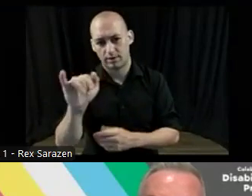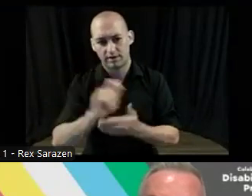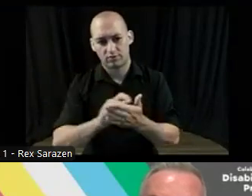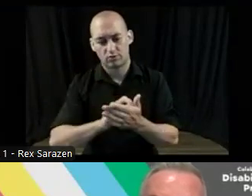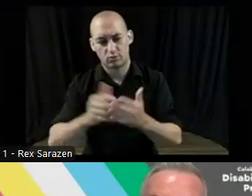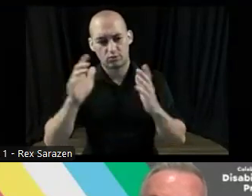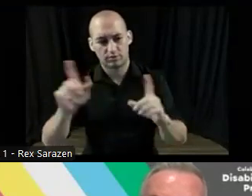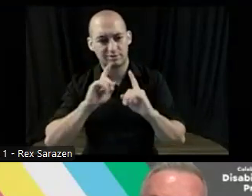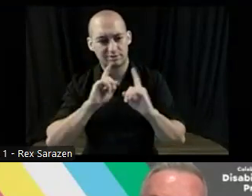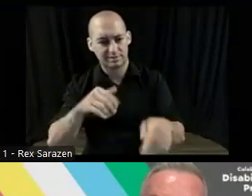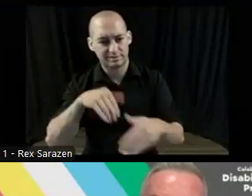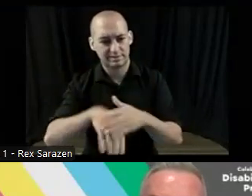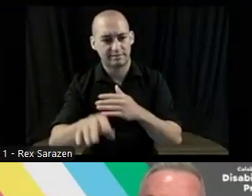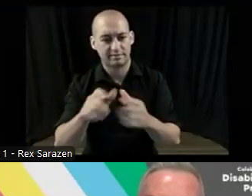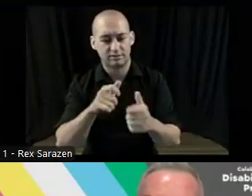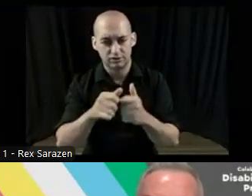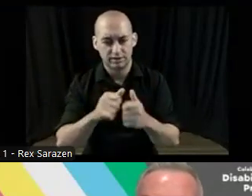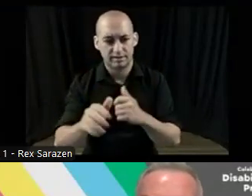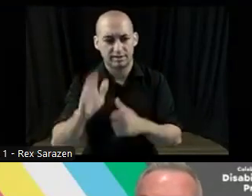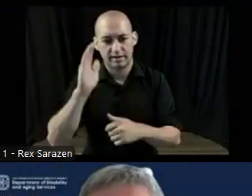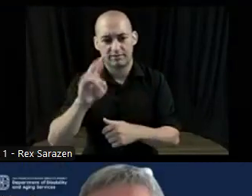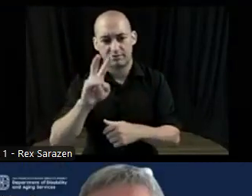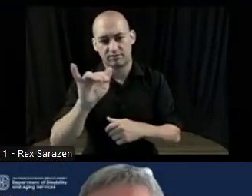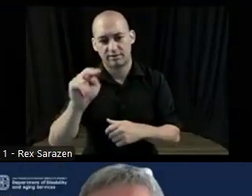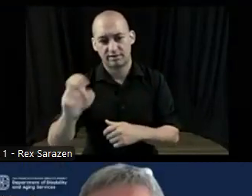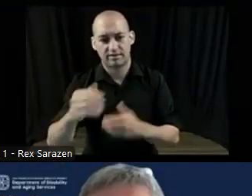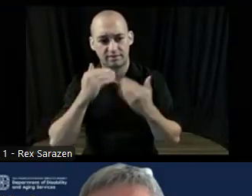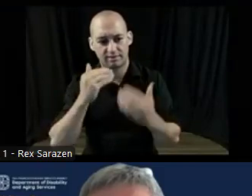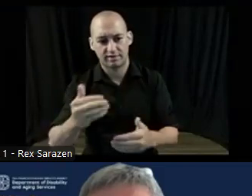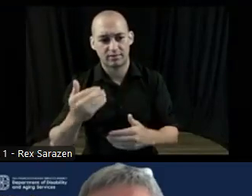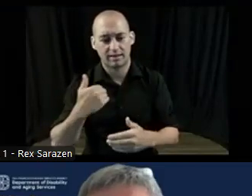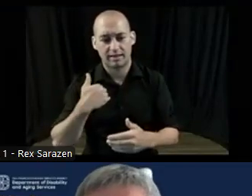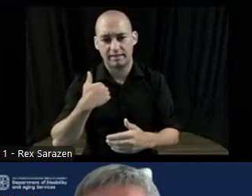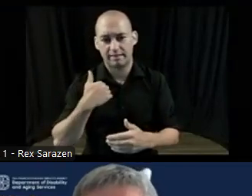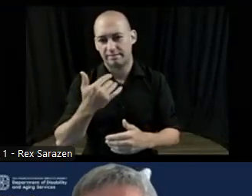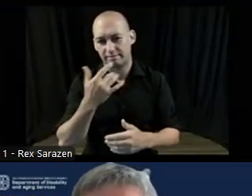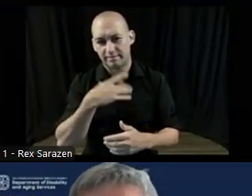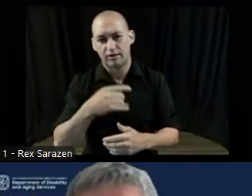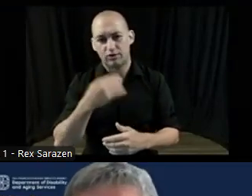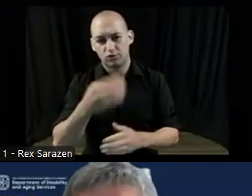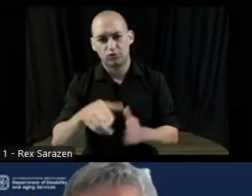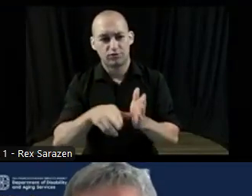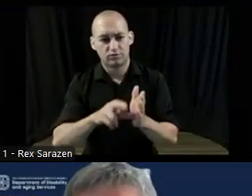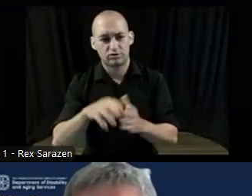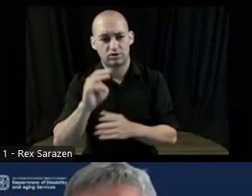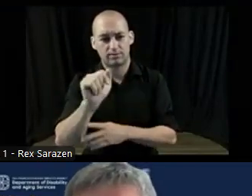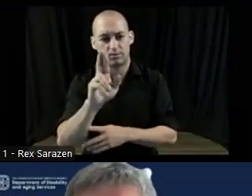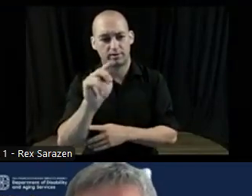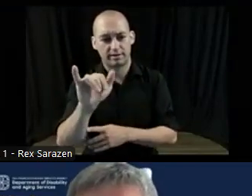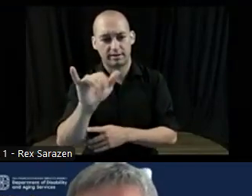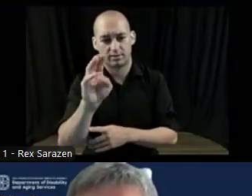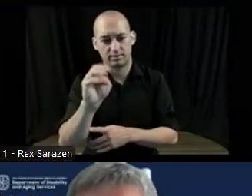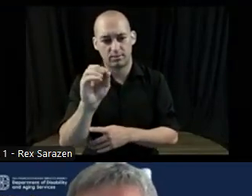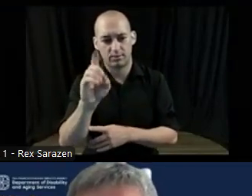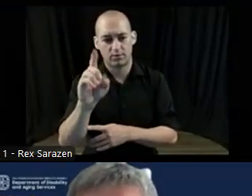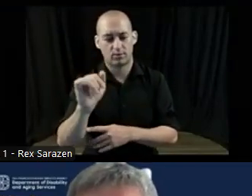for us to hear it. Hey, Vivian, thank you. I like good reviews. Marty Emoto, I'm a dad of